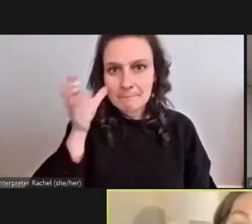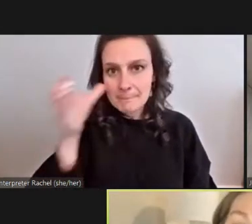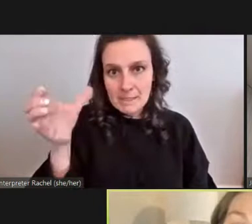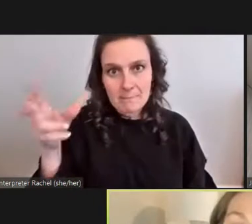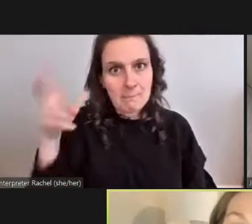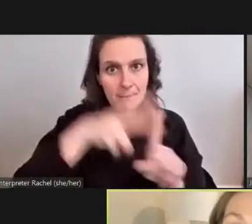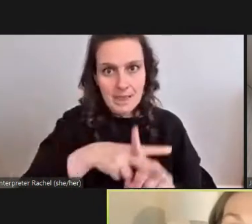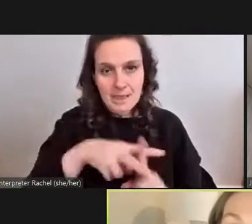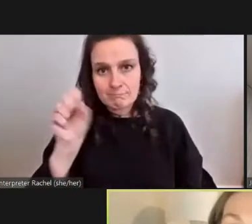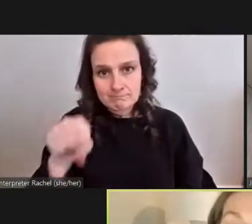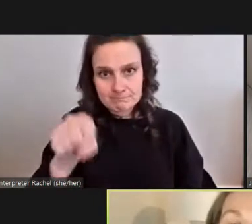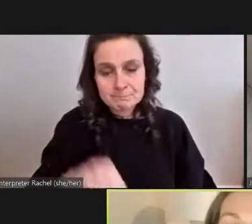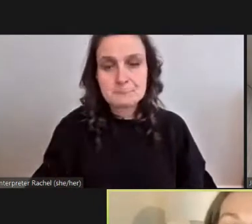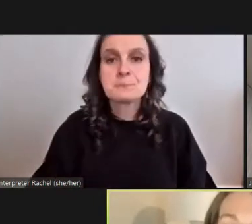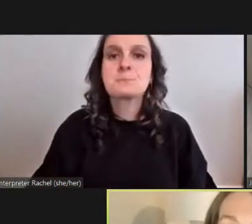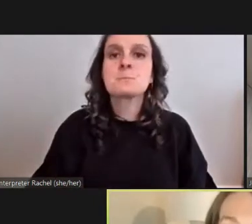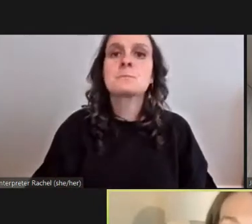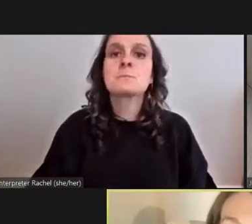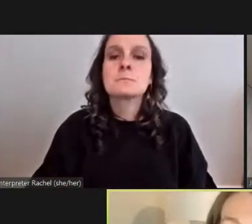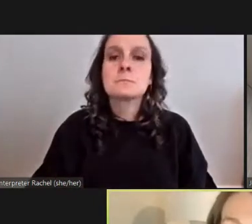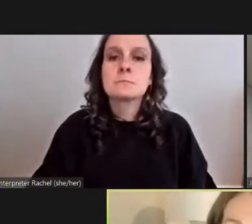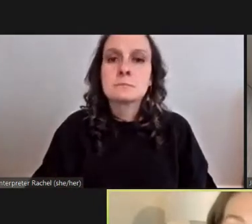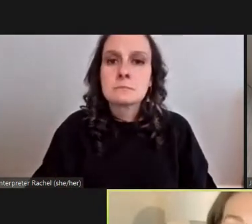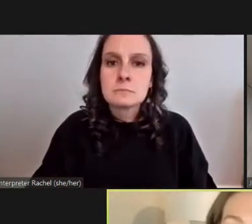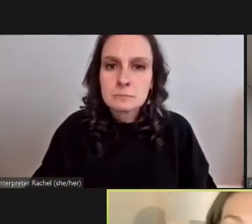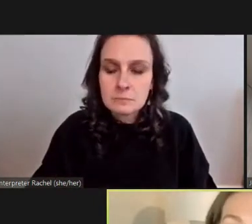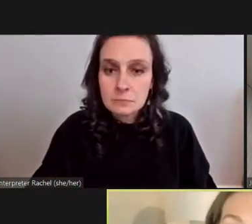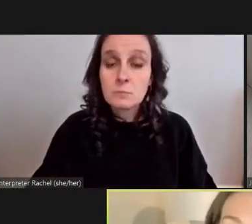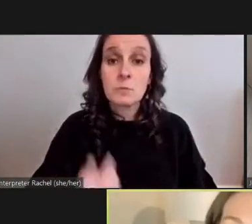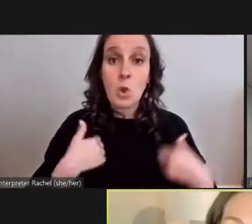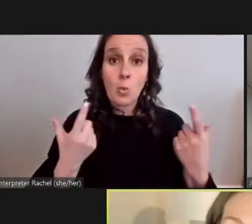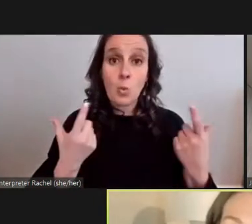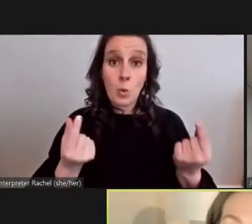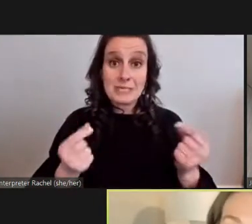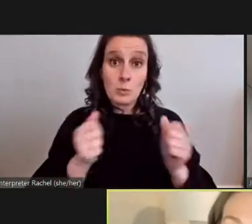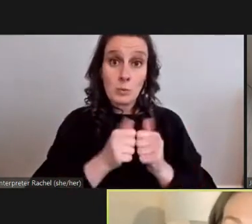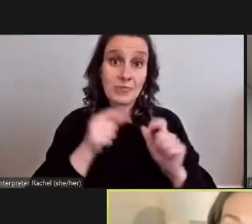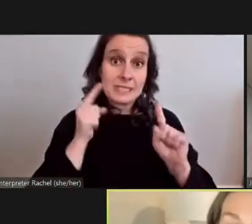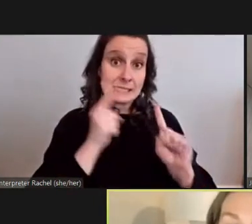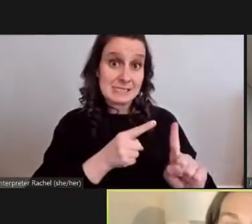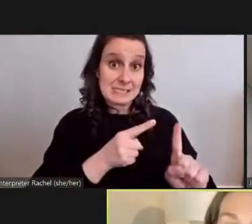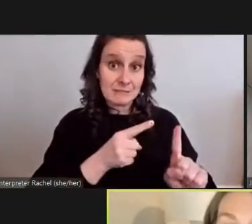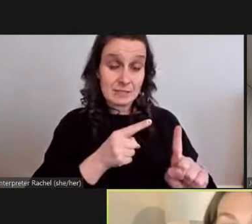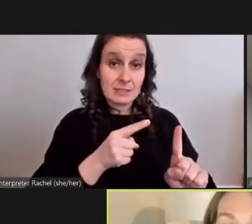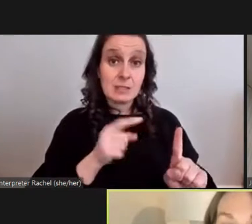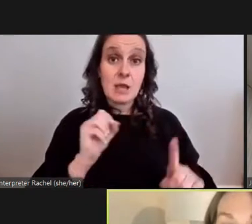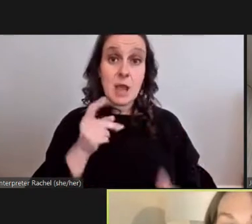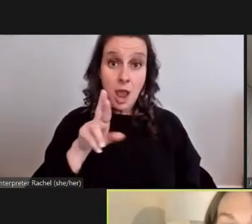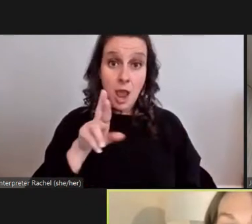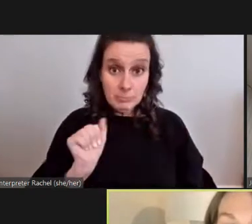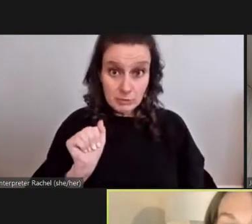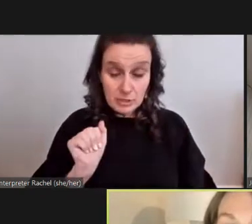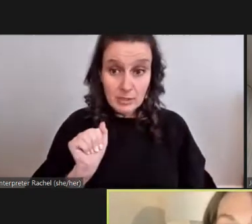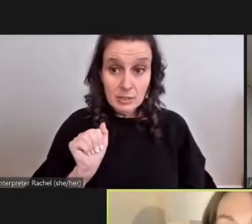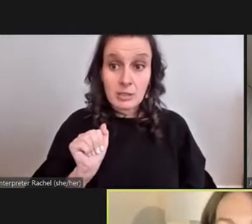applies. What we did for this particular opera was